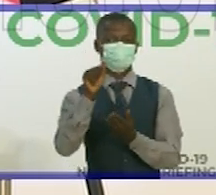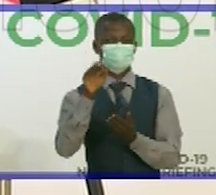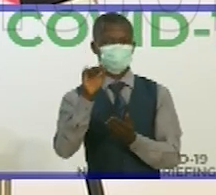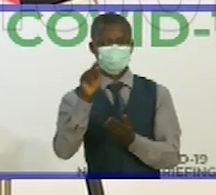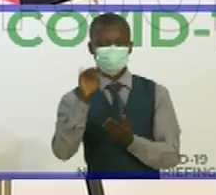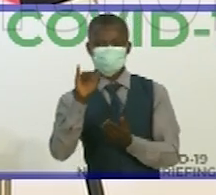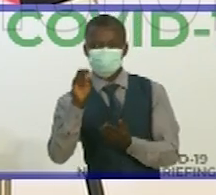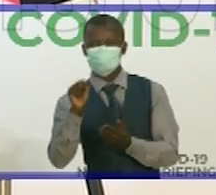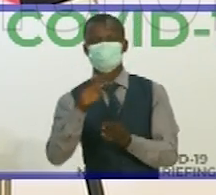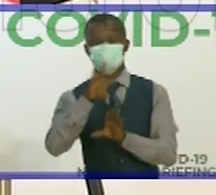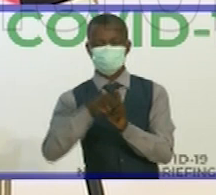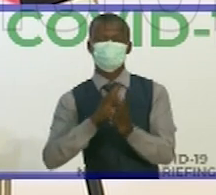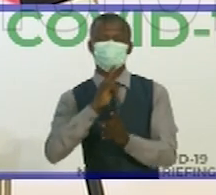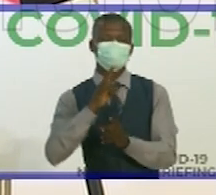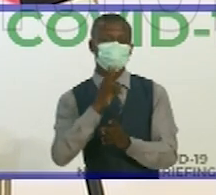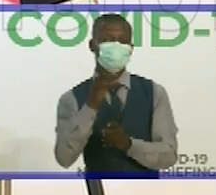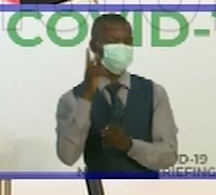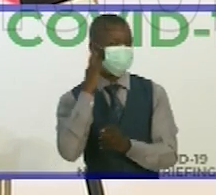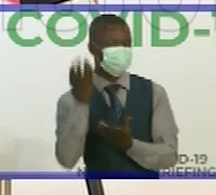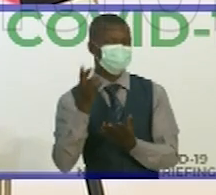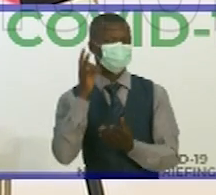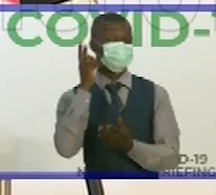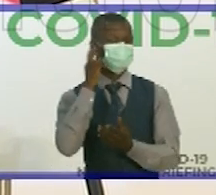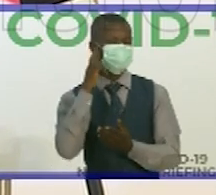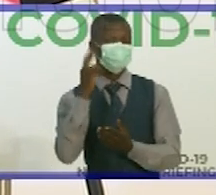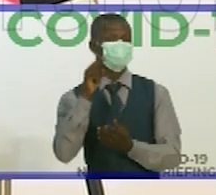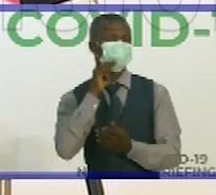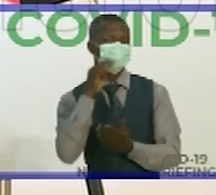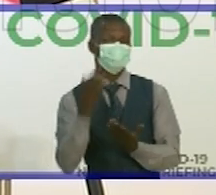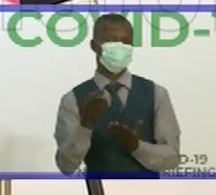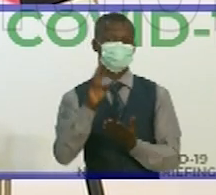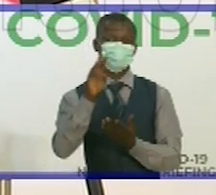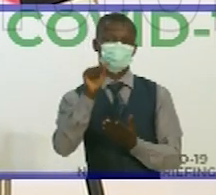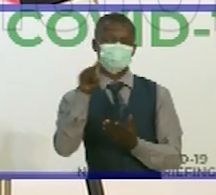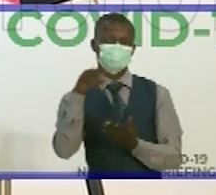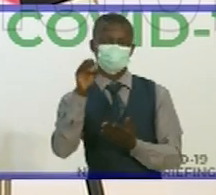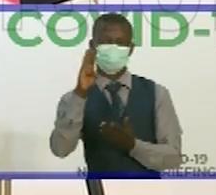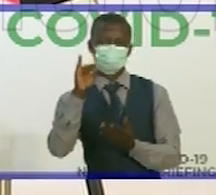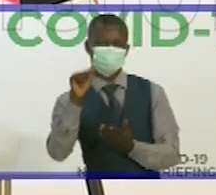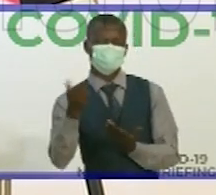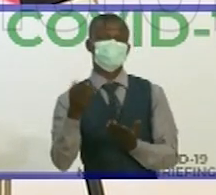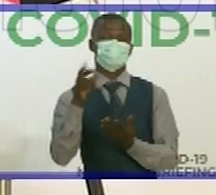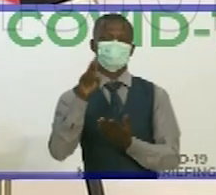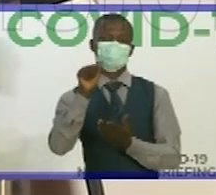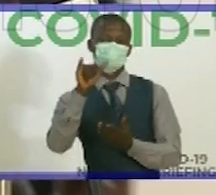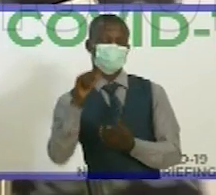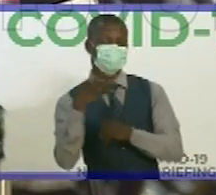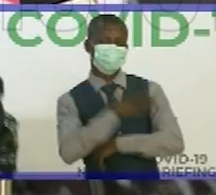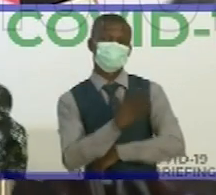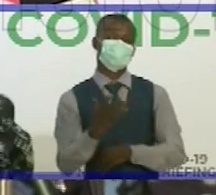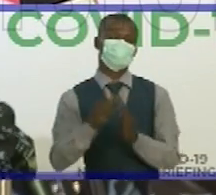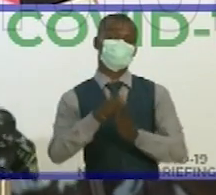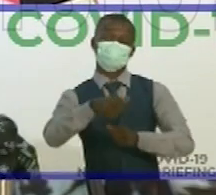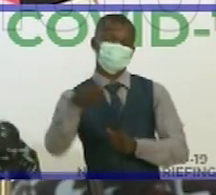Nigeria, Radio Nigeria, Wazobia, Ray Power, and a lot of others, too numerous to